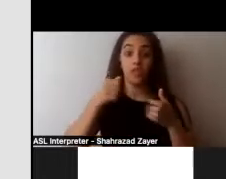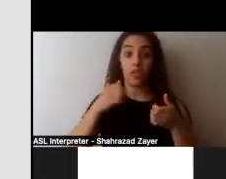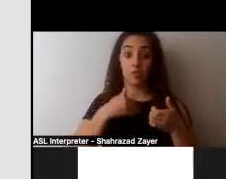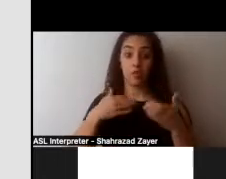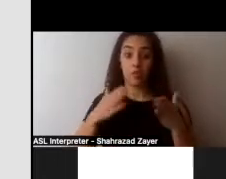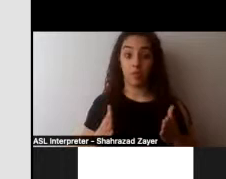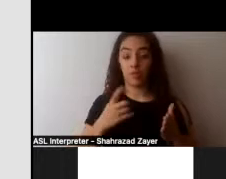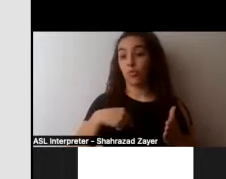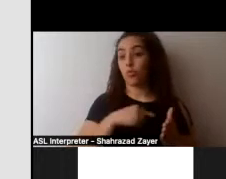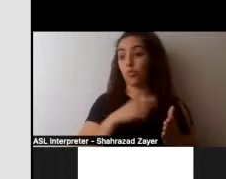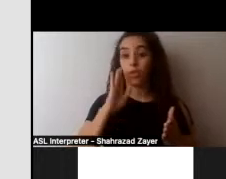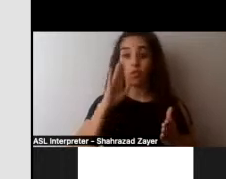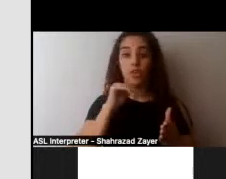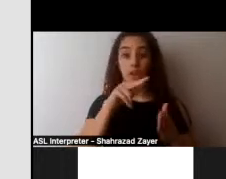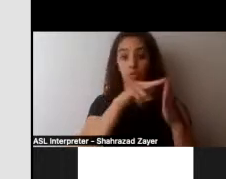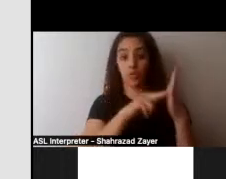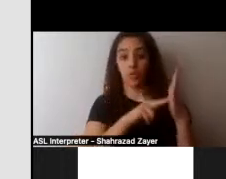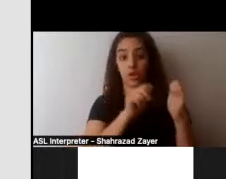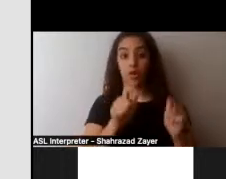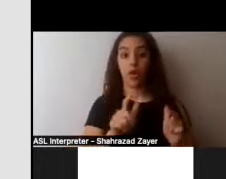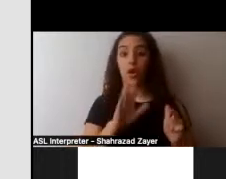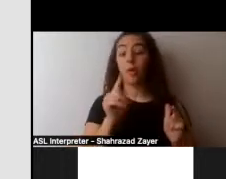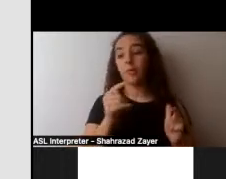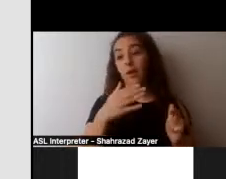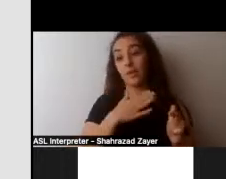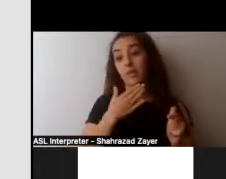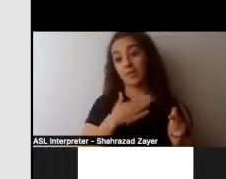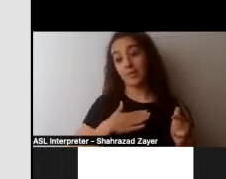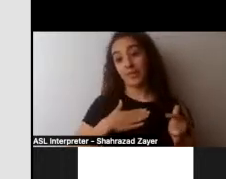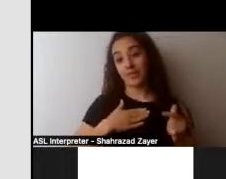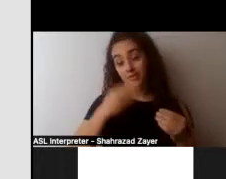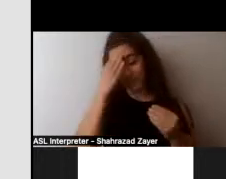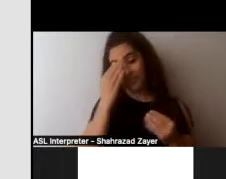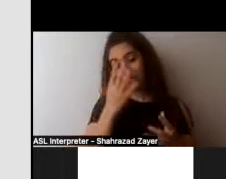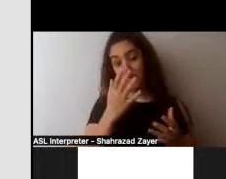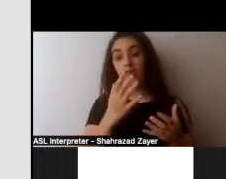much you are appreciated and how much your work has meant to the generation of this report.